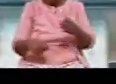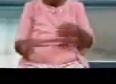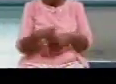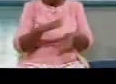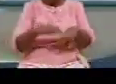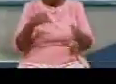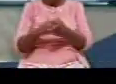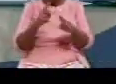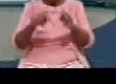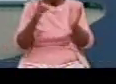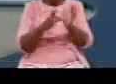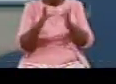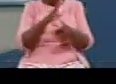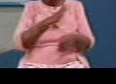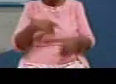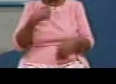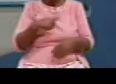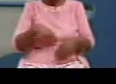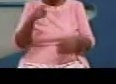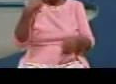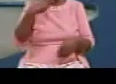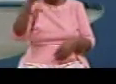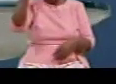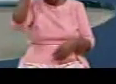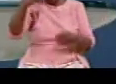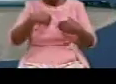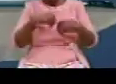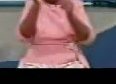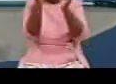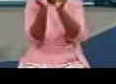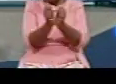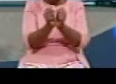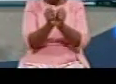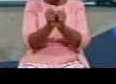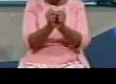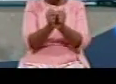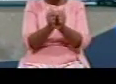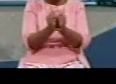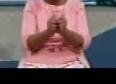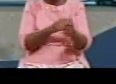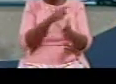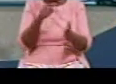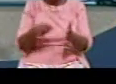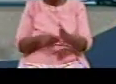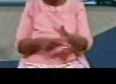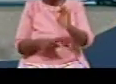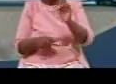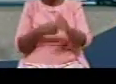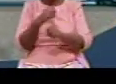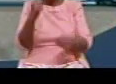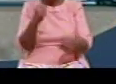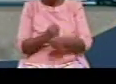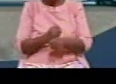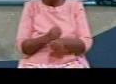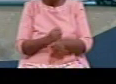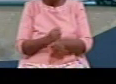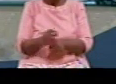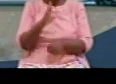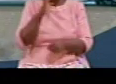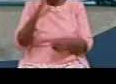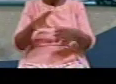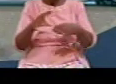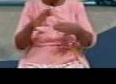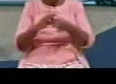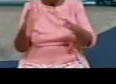has bound, bondage, these 18 years, be loose from this bound on the